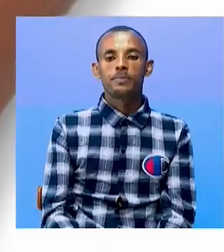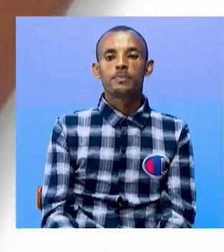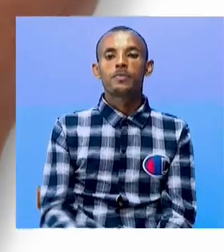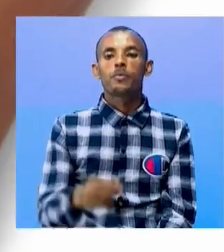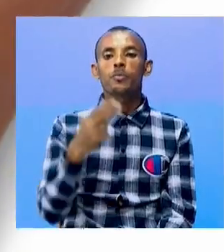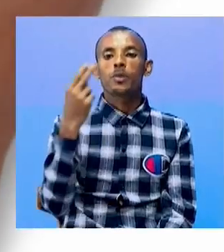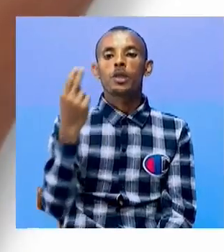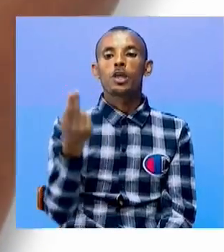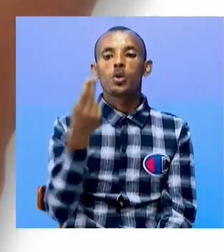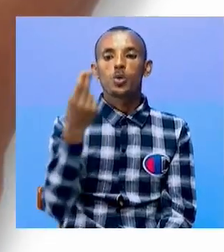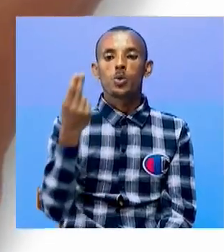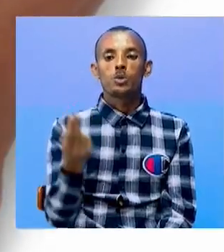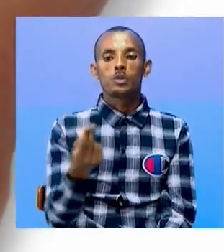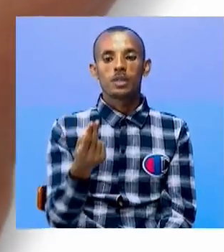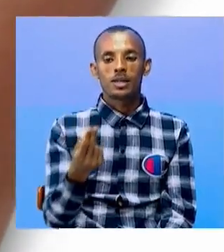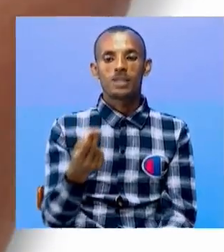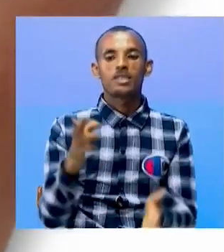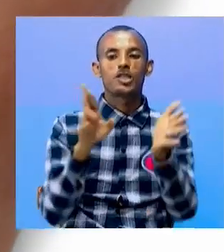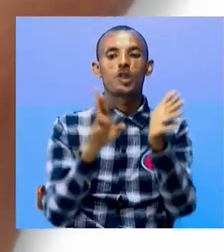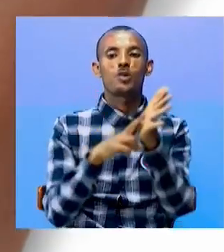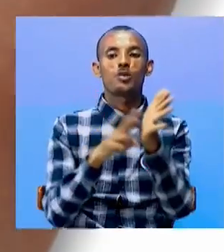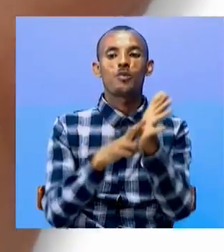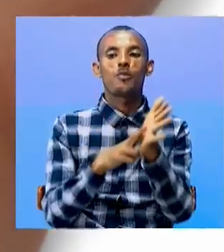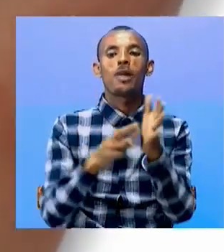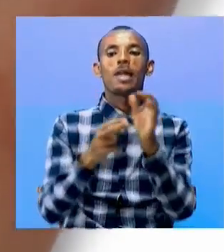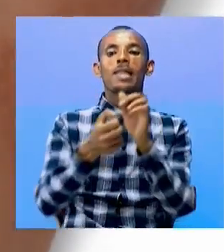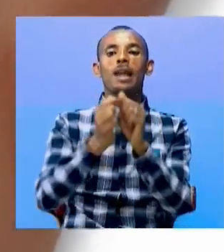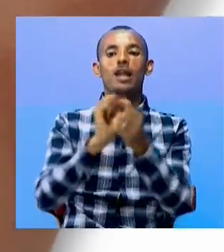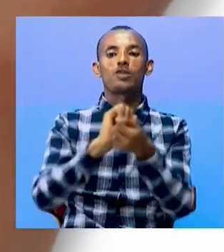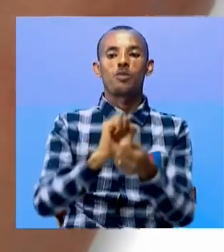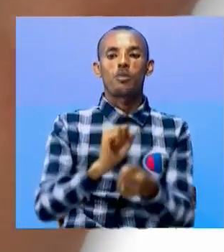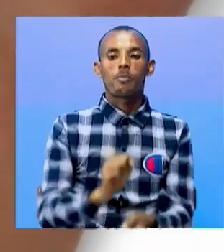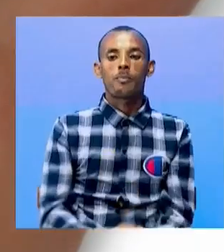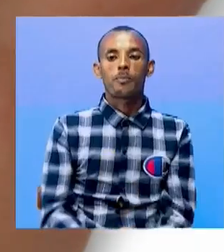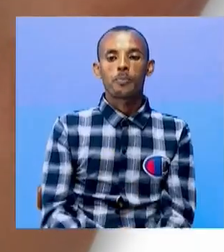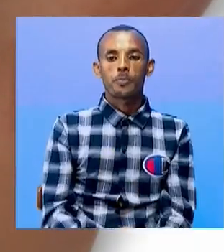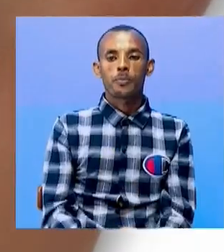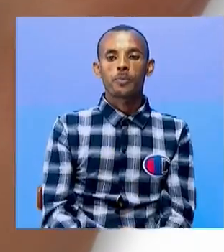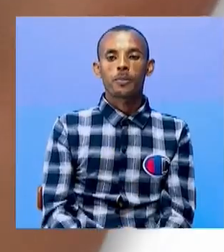using the rules of transformation.